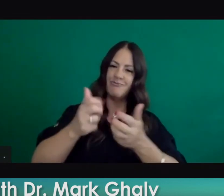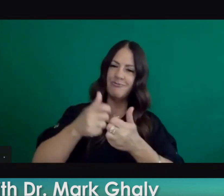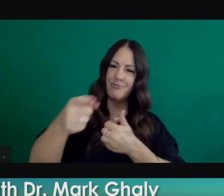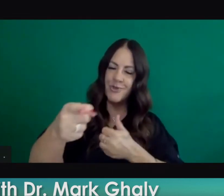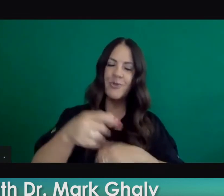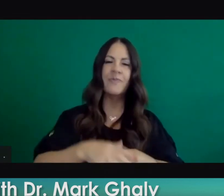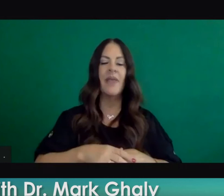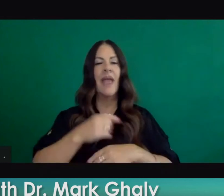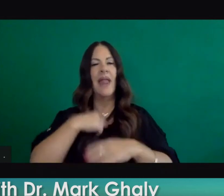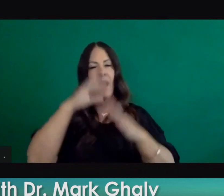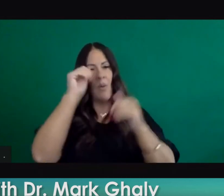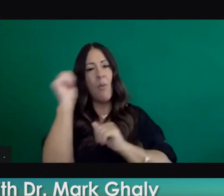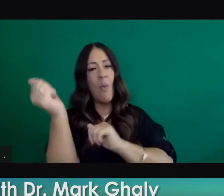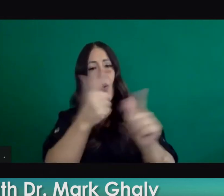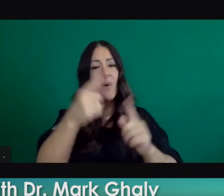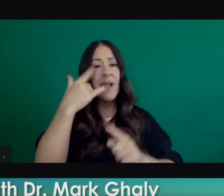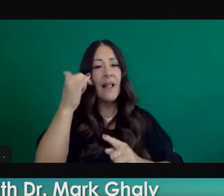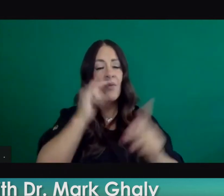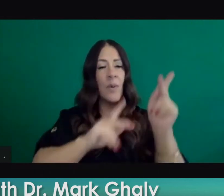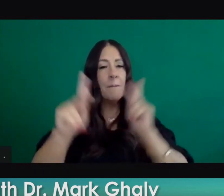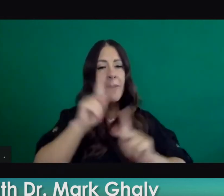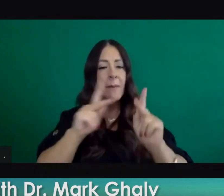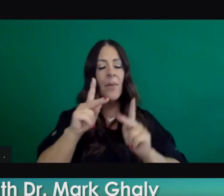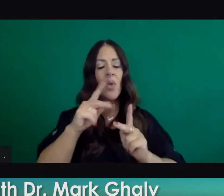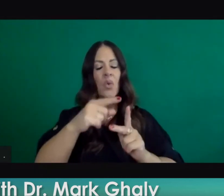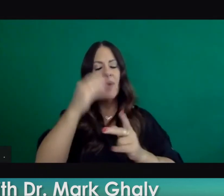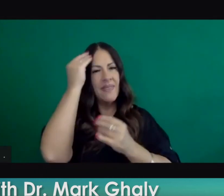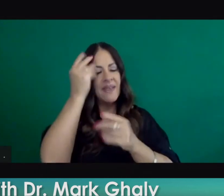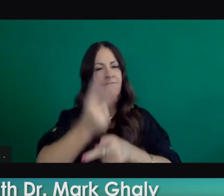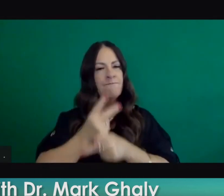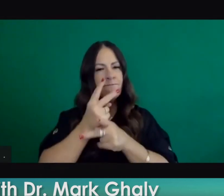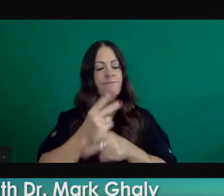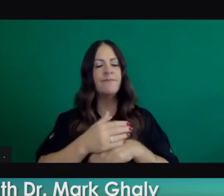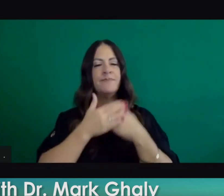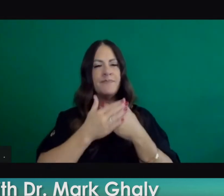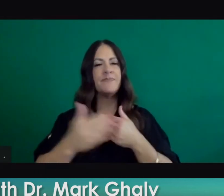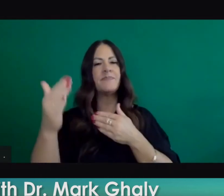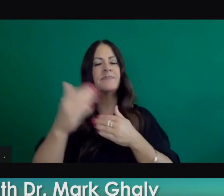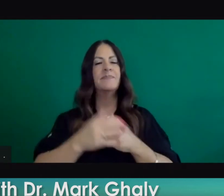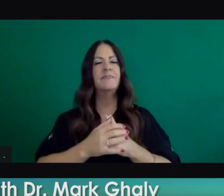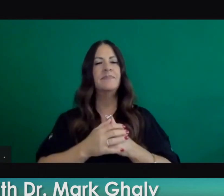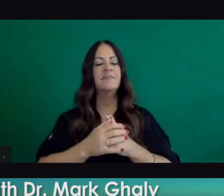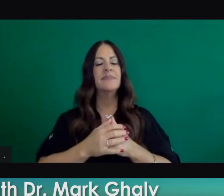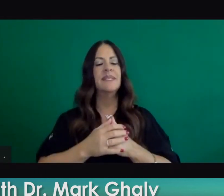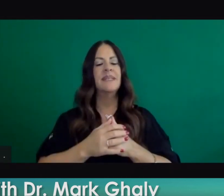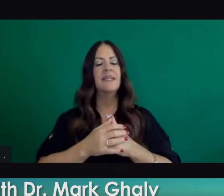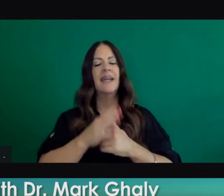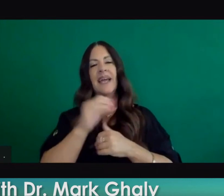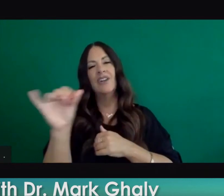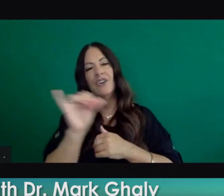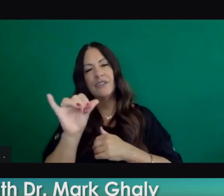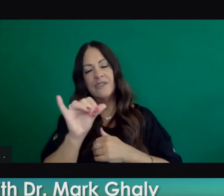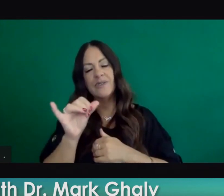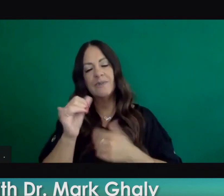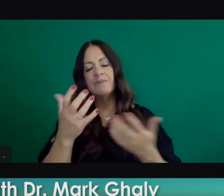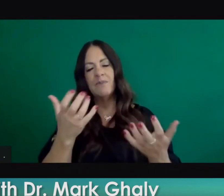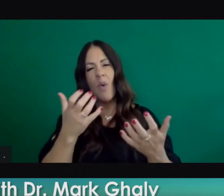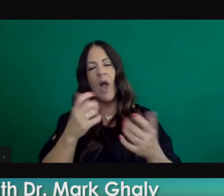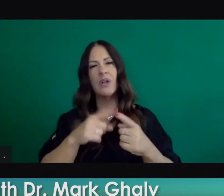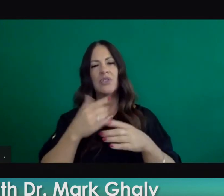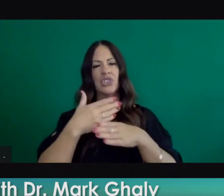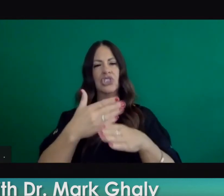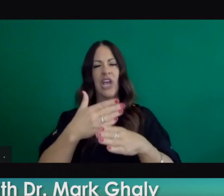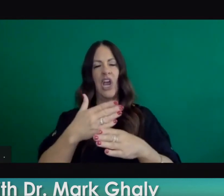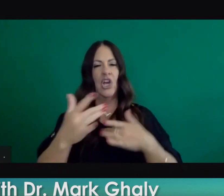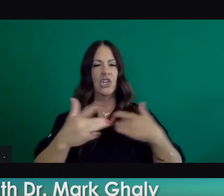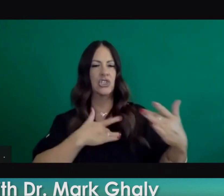Californians are thinking through. I want to just say a moment of really share